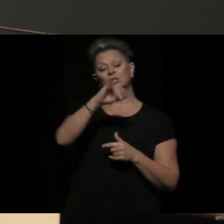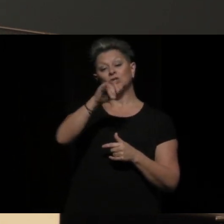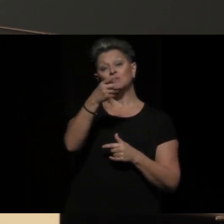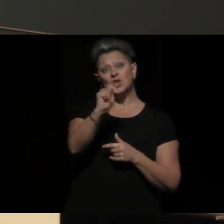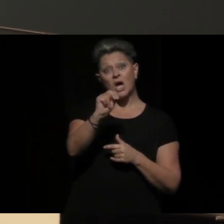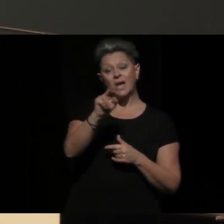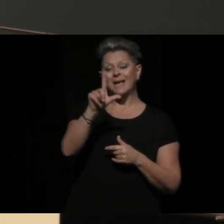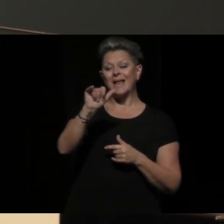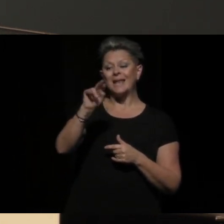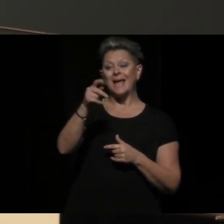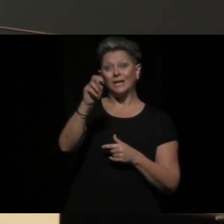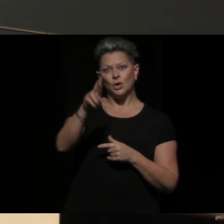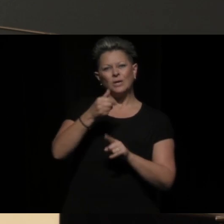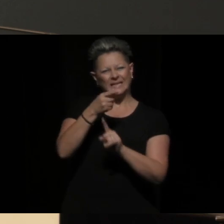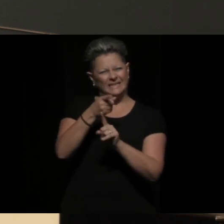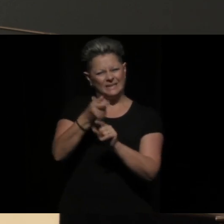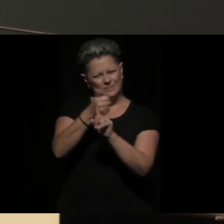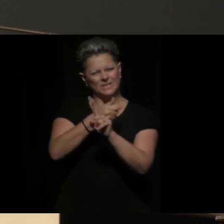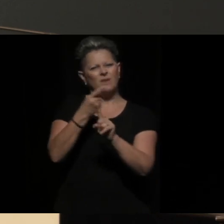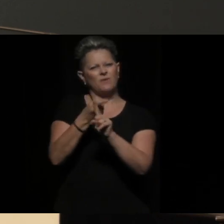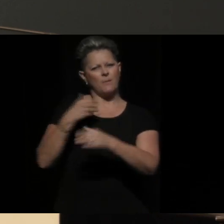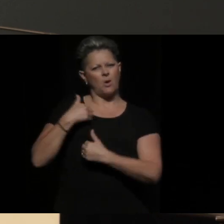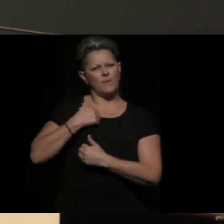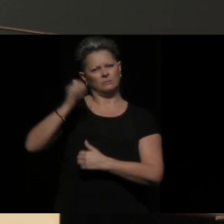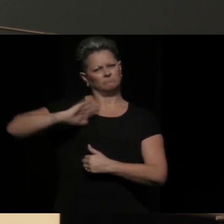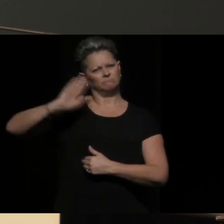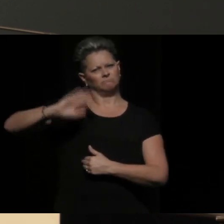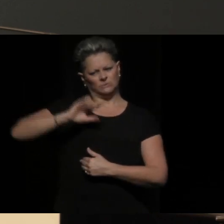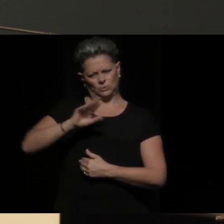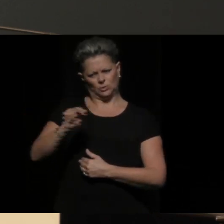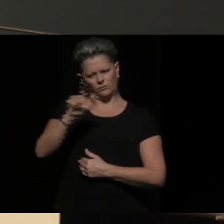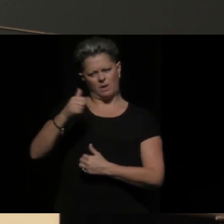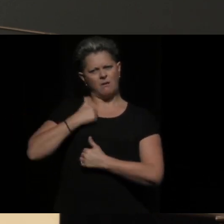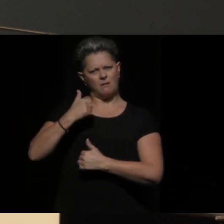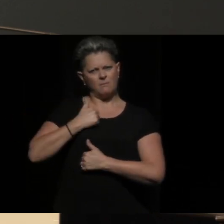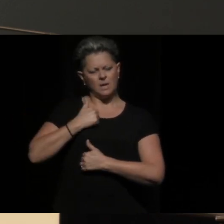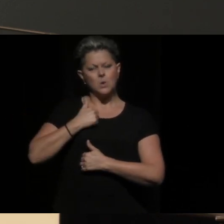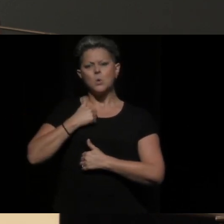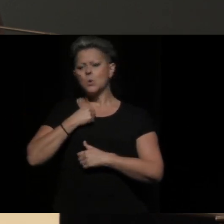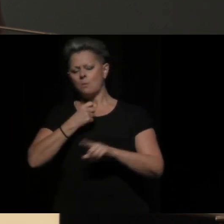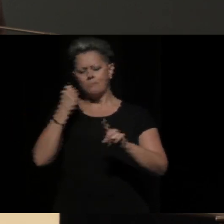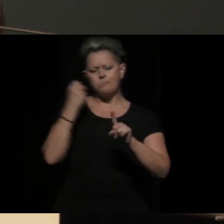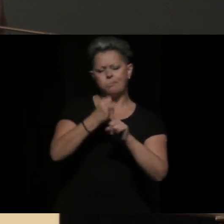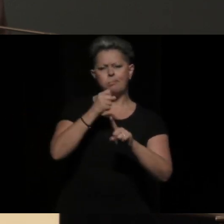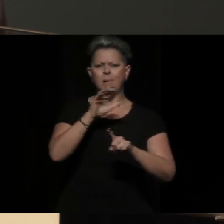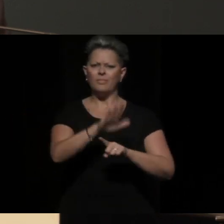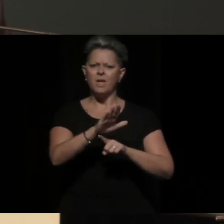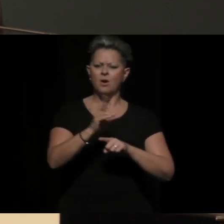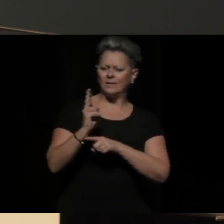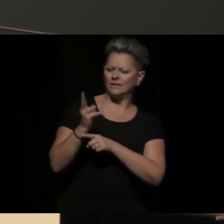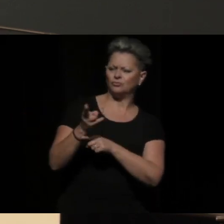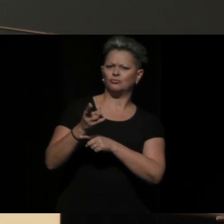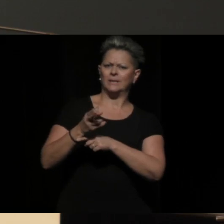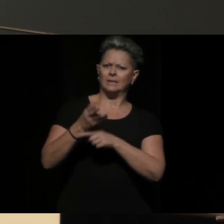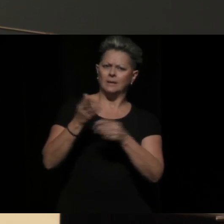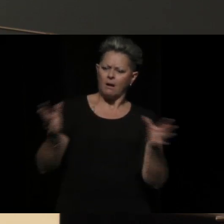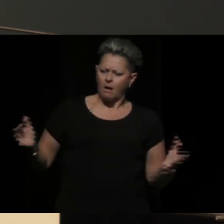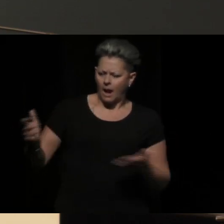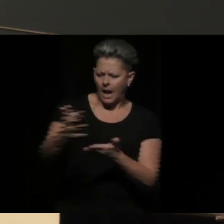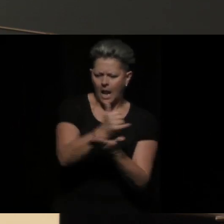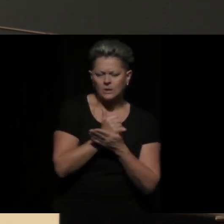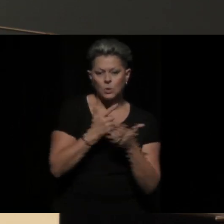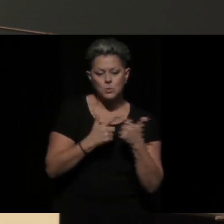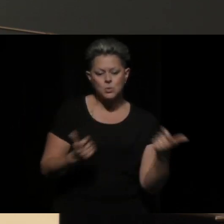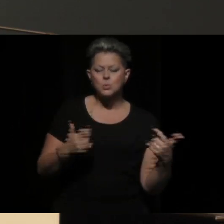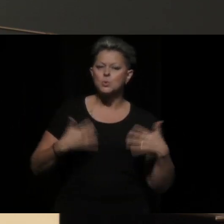the Newfoundland Regiment had a remarkable impact on the Rooms Provincial Archives. His work was essential to